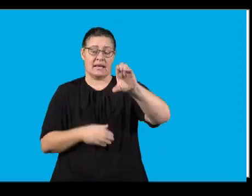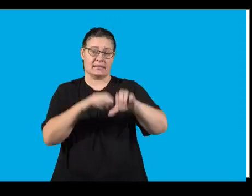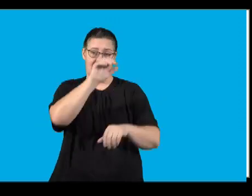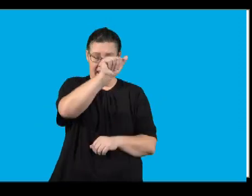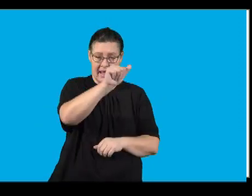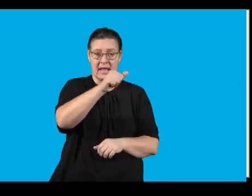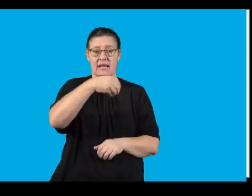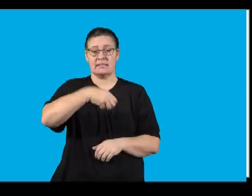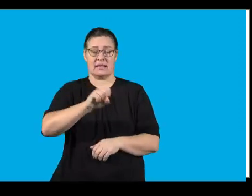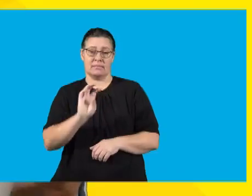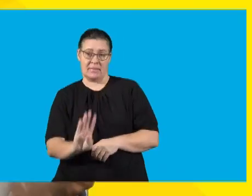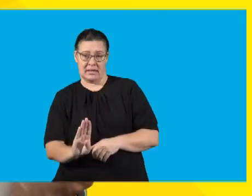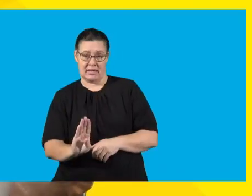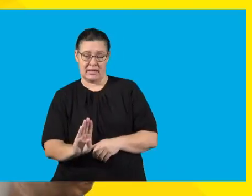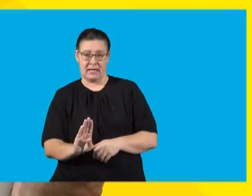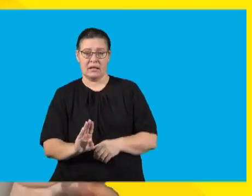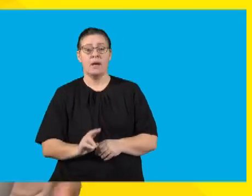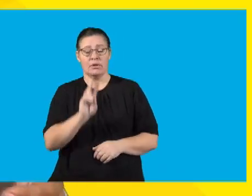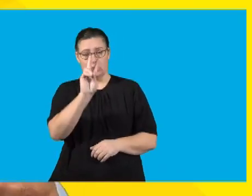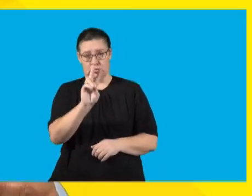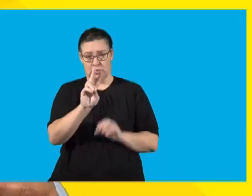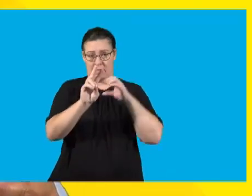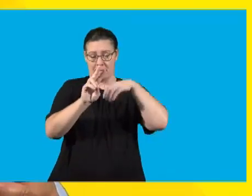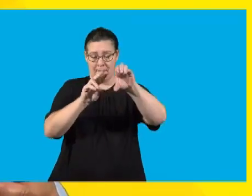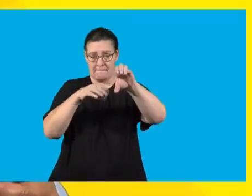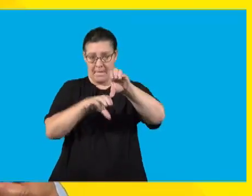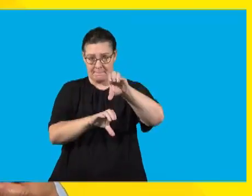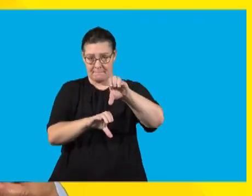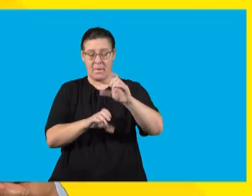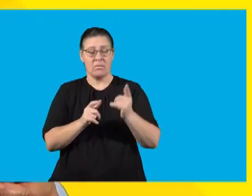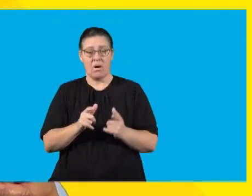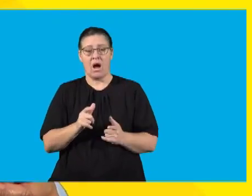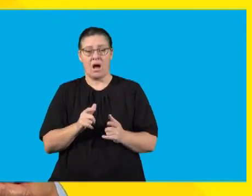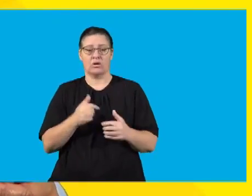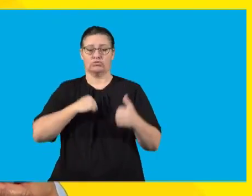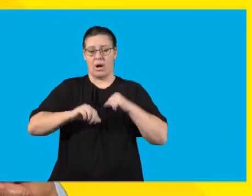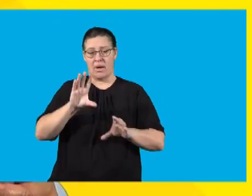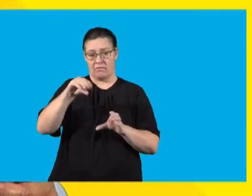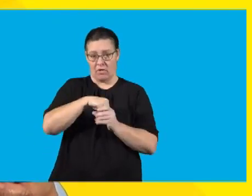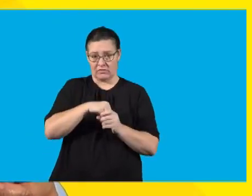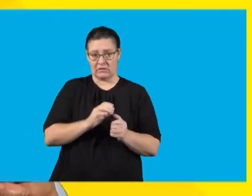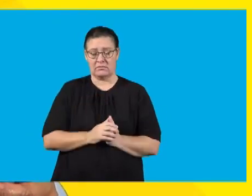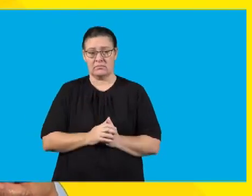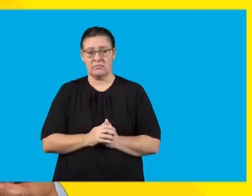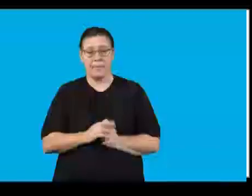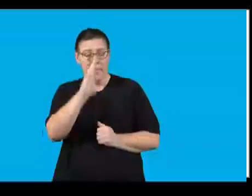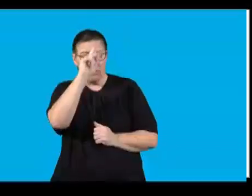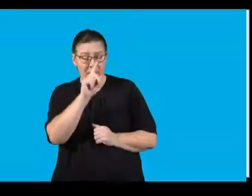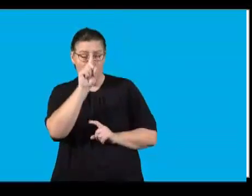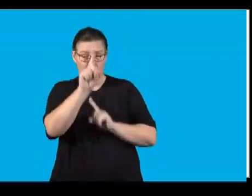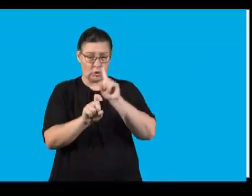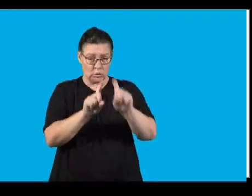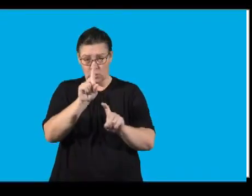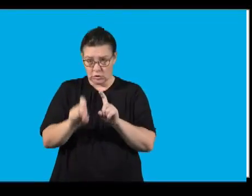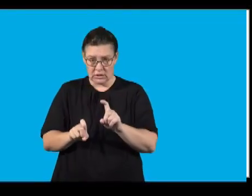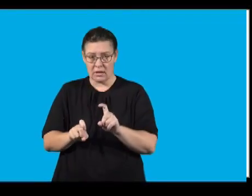So you'll have a text A as well as a text B, which means there will be 2 texts, all right, concerning the drama. And